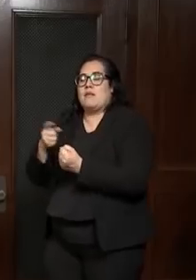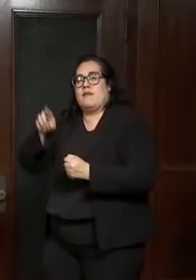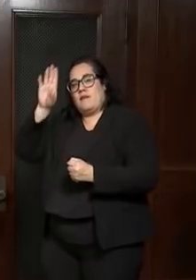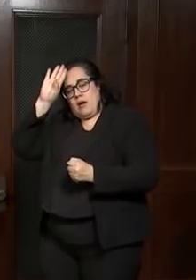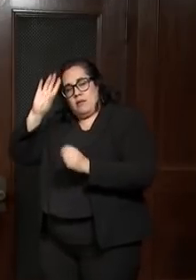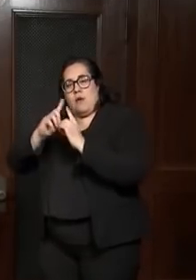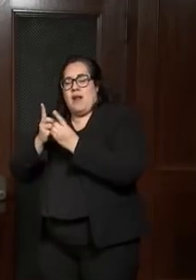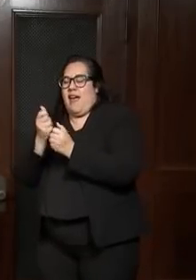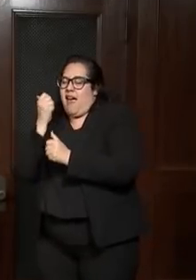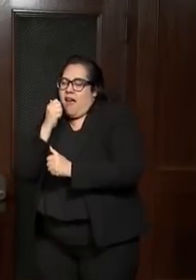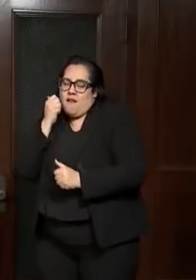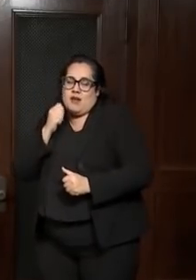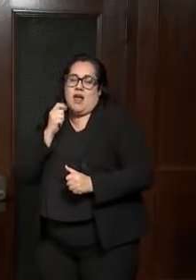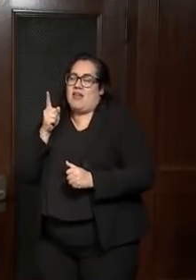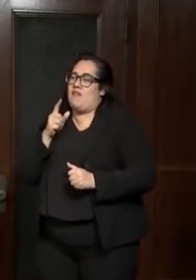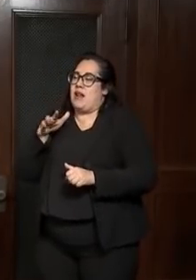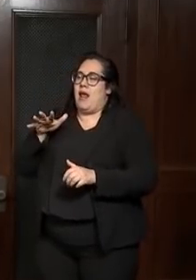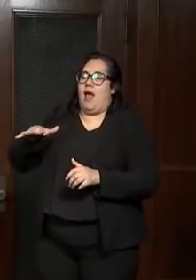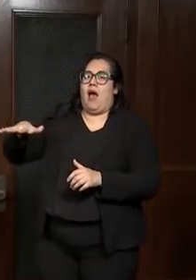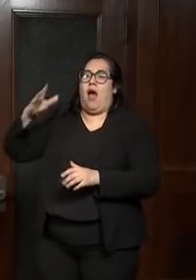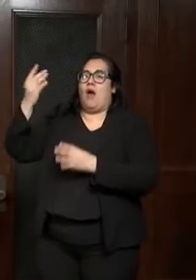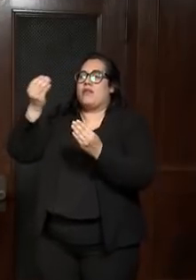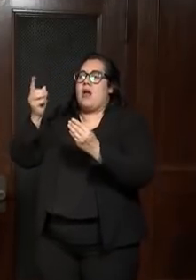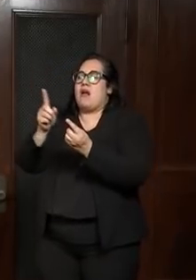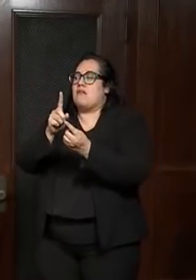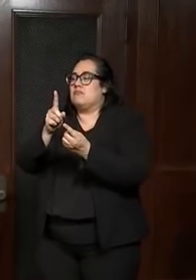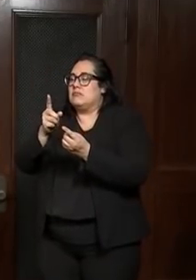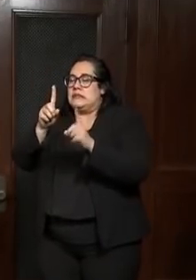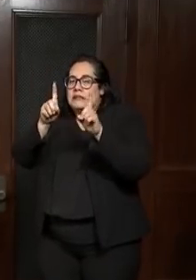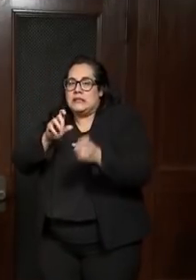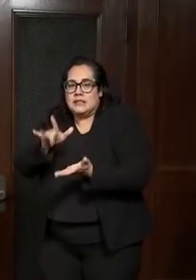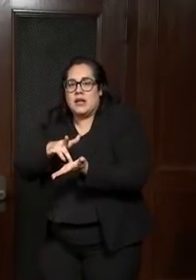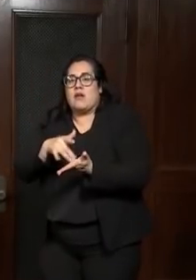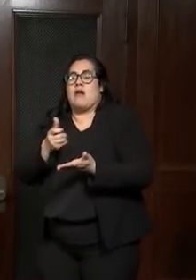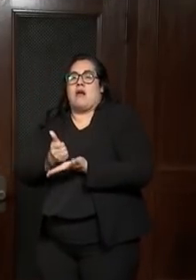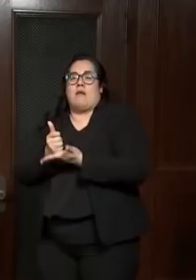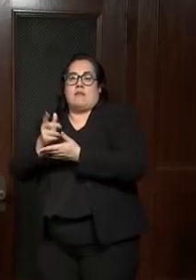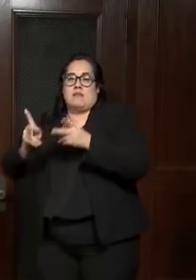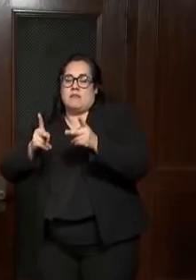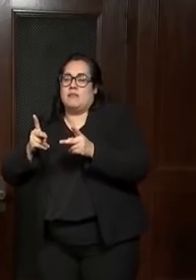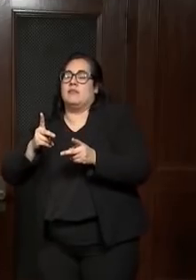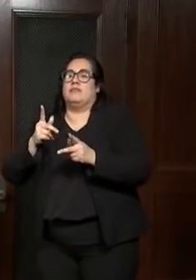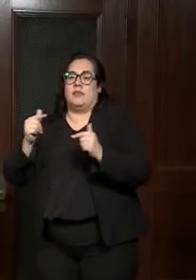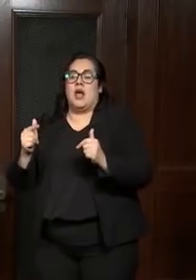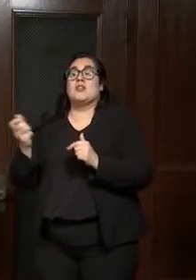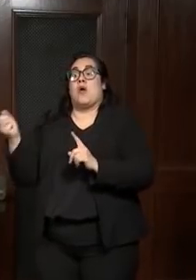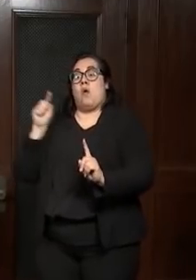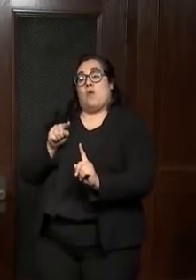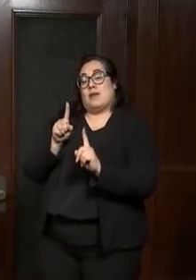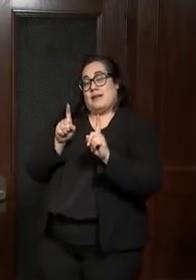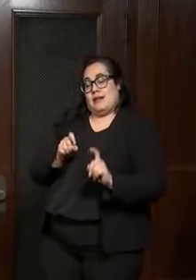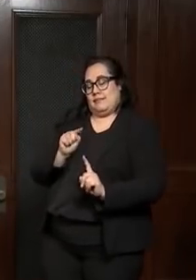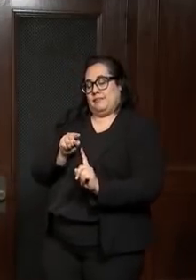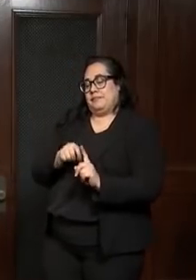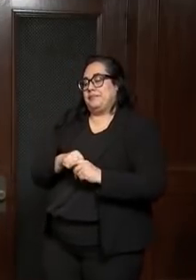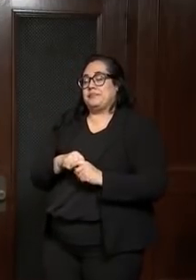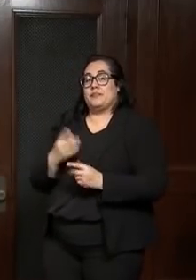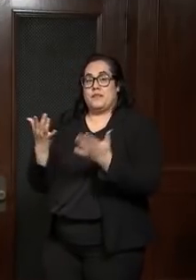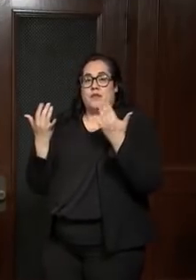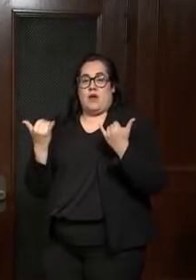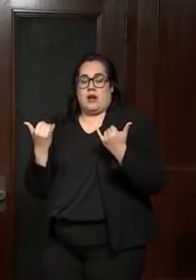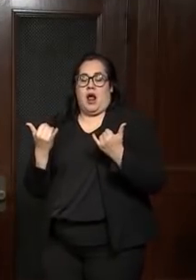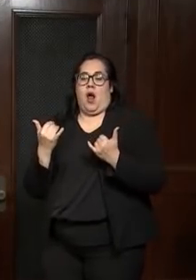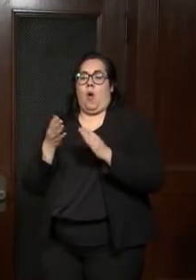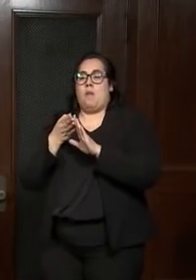department every single day. They've been out there at our testing centers helping those get up and running too. So speaking of testing, right